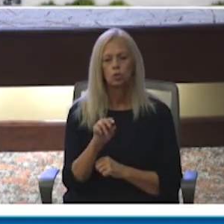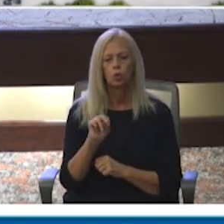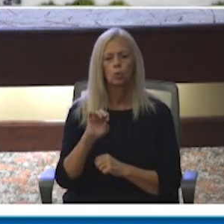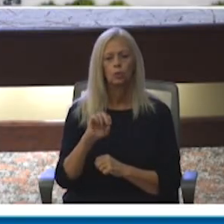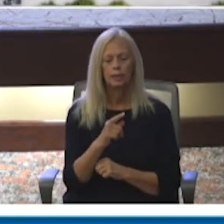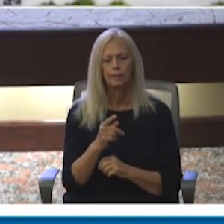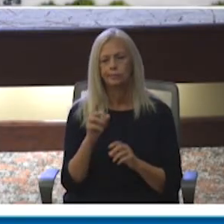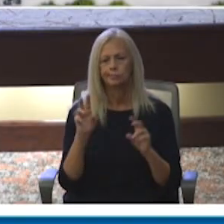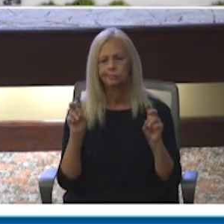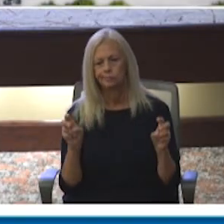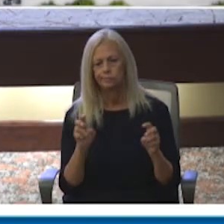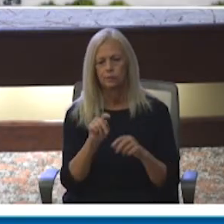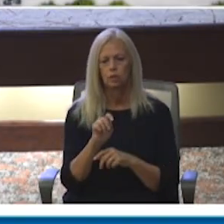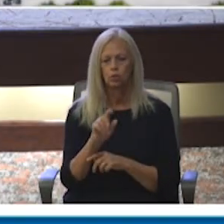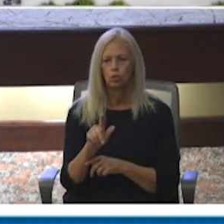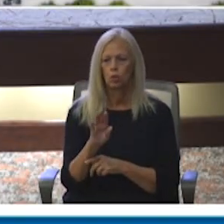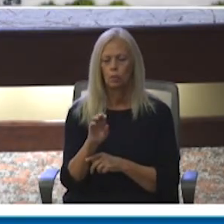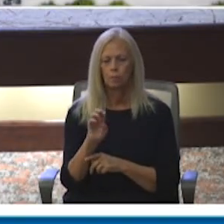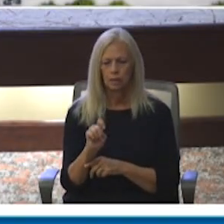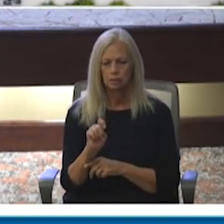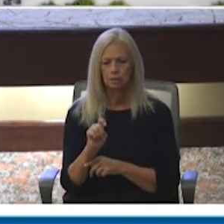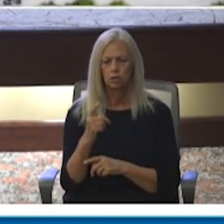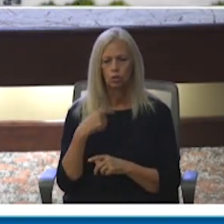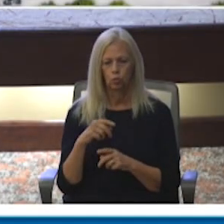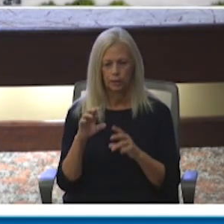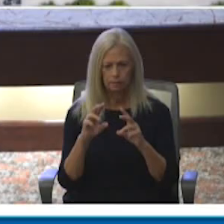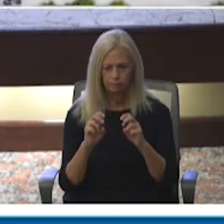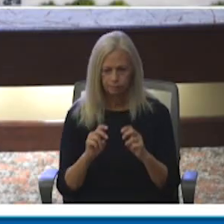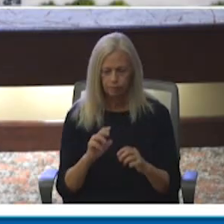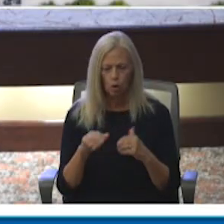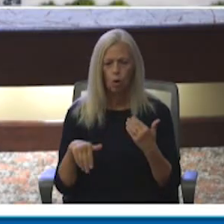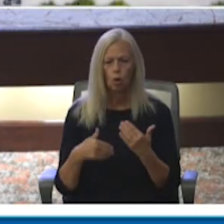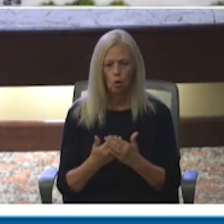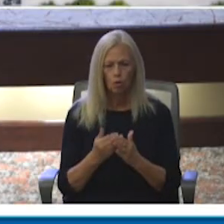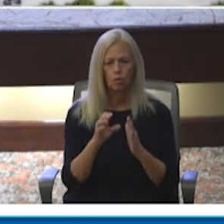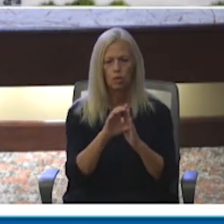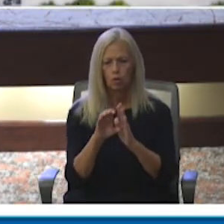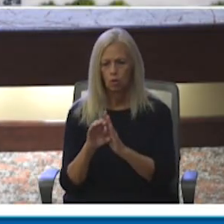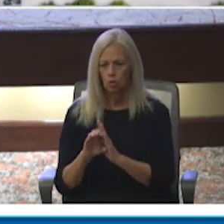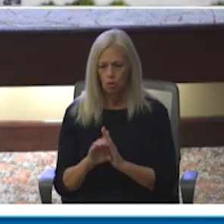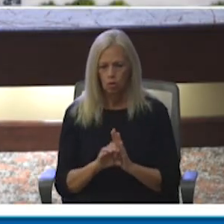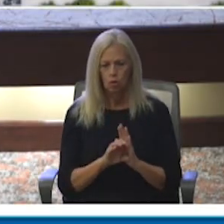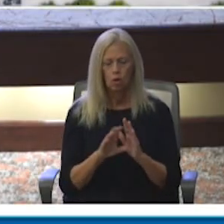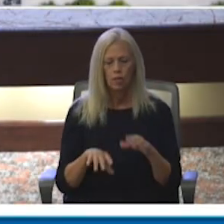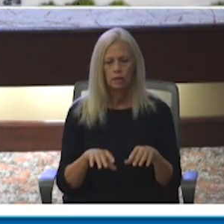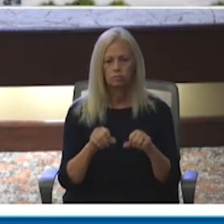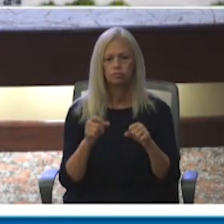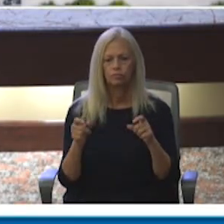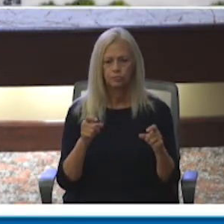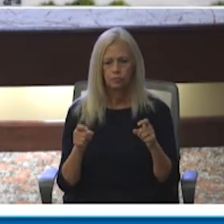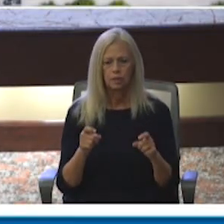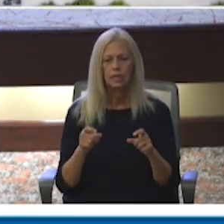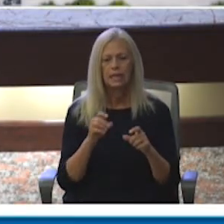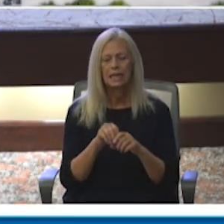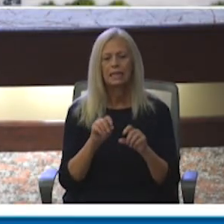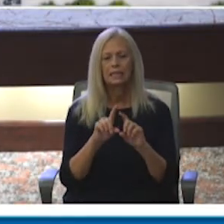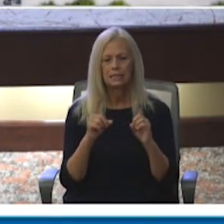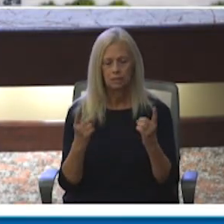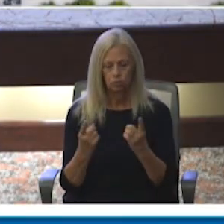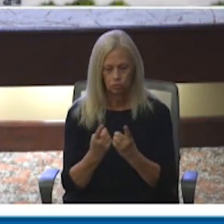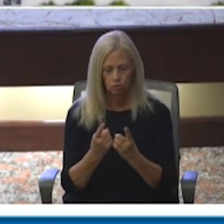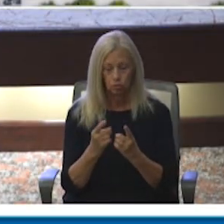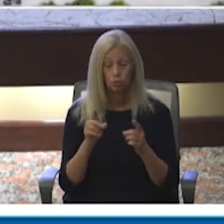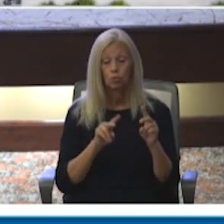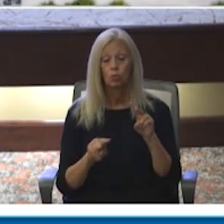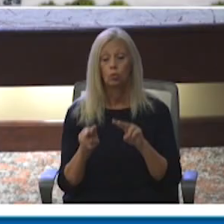to implement that plan? So we did an analysis of all the codes that have been adopted, the downtown overlay district, et cetera. We looked